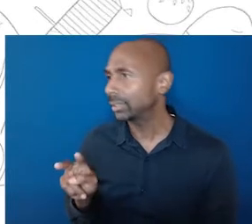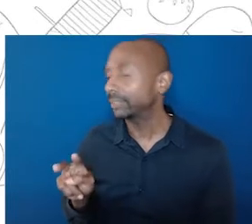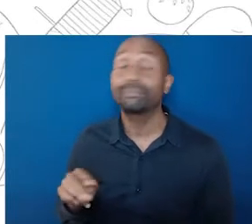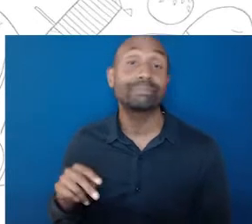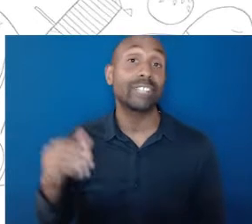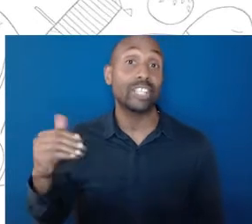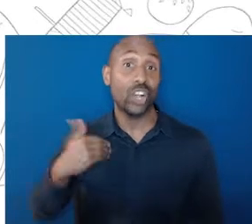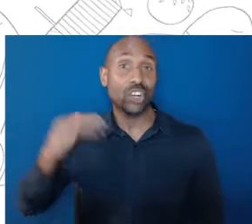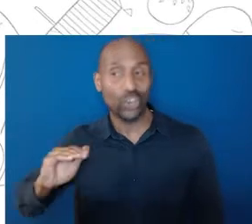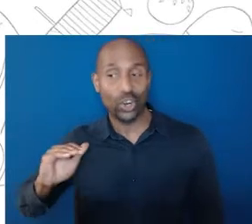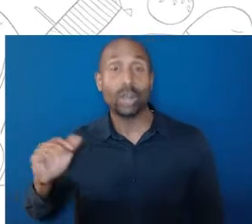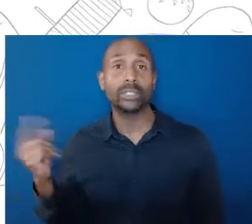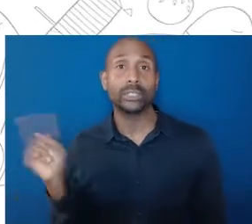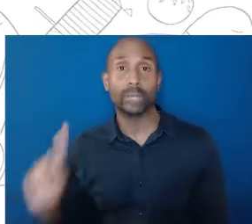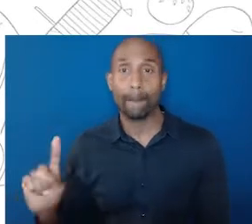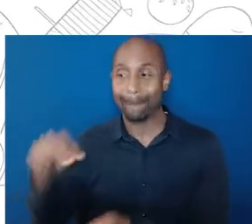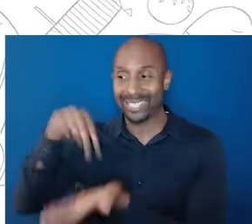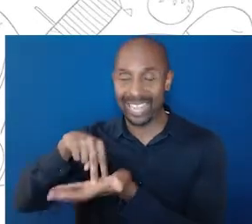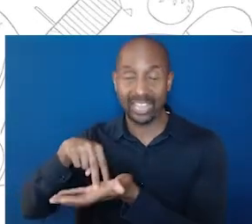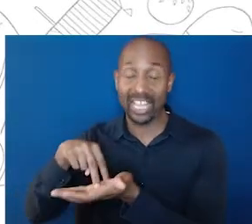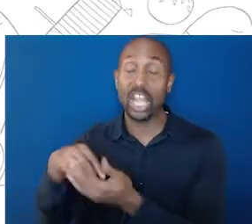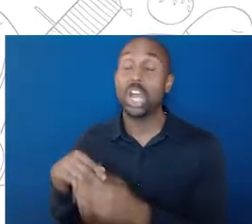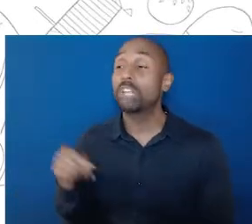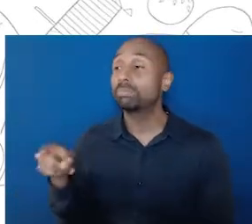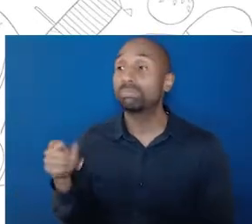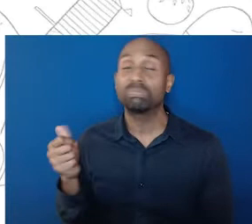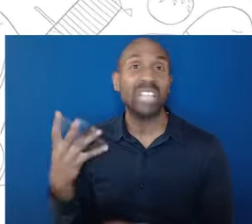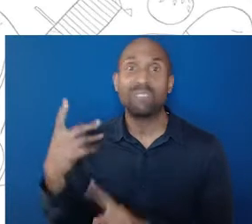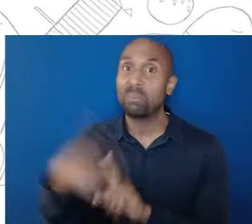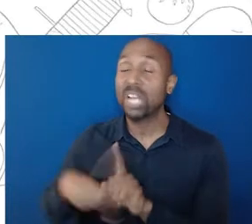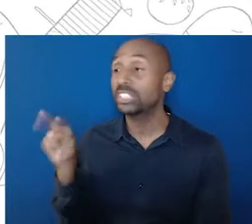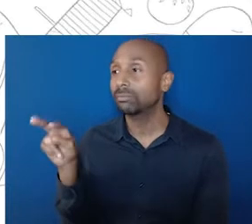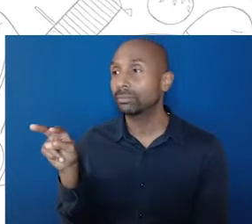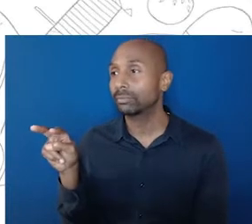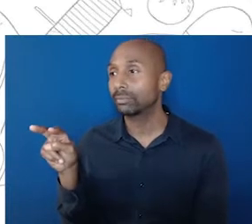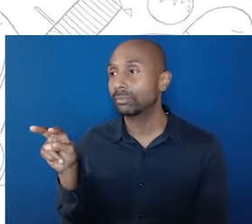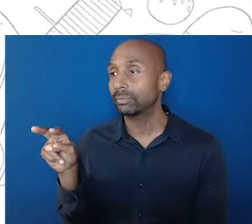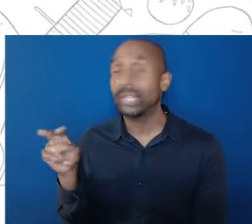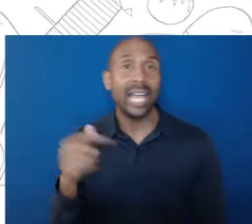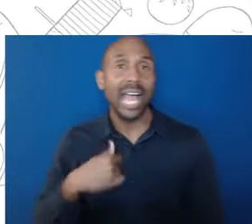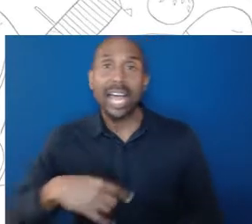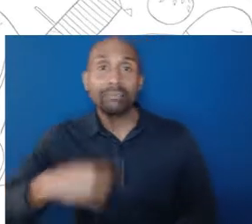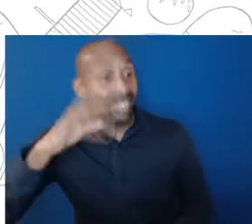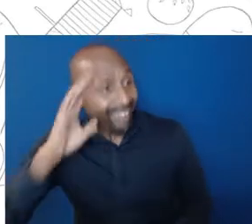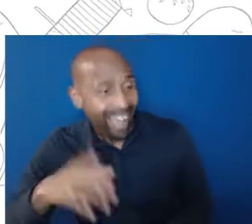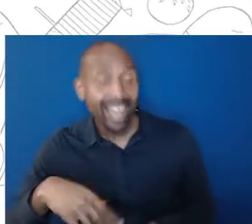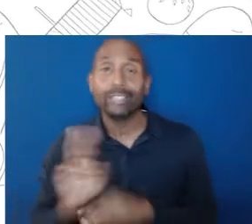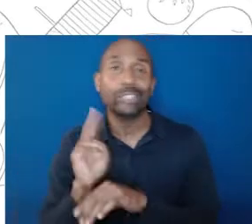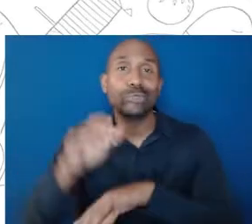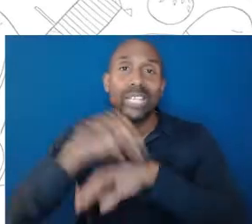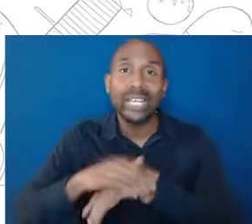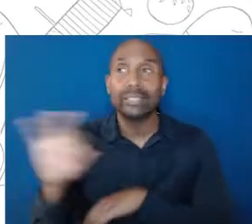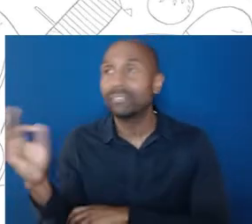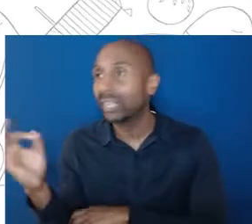French and Wolof and in Arabic. She never said anything. And finally, I asked